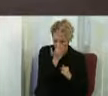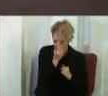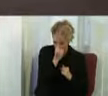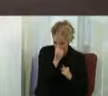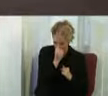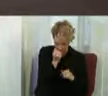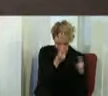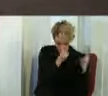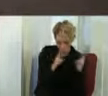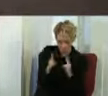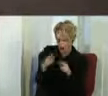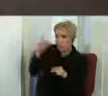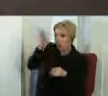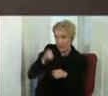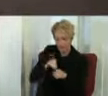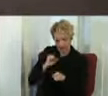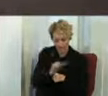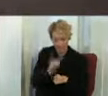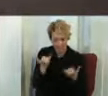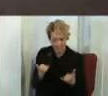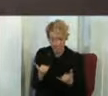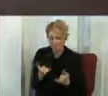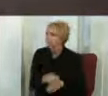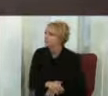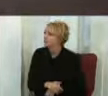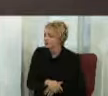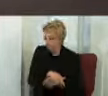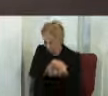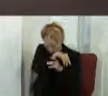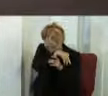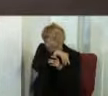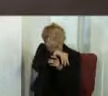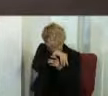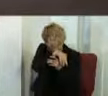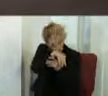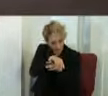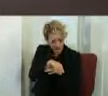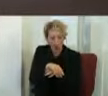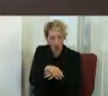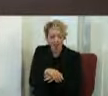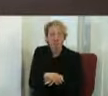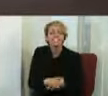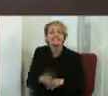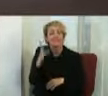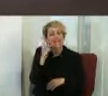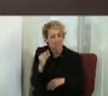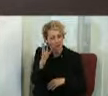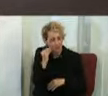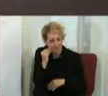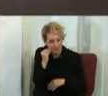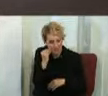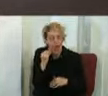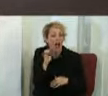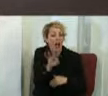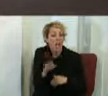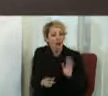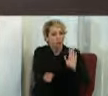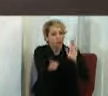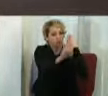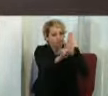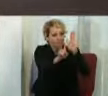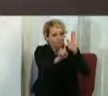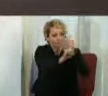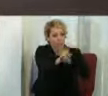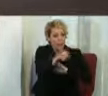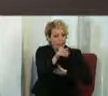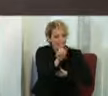within us today. And that's kind of very mindful for us because the experience of Pentecost, which we'll talk about more